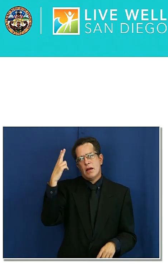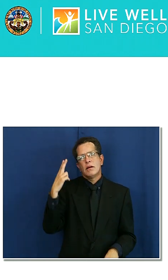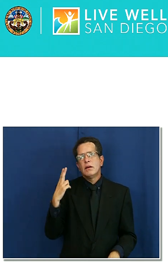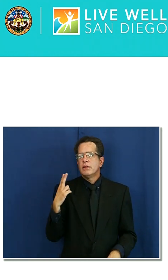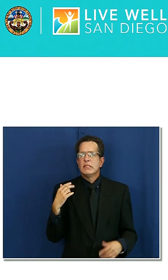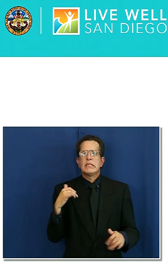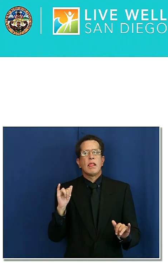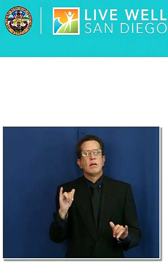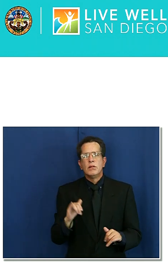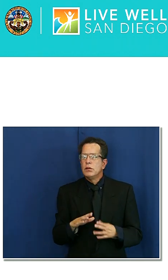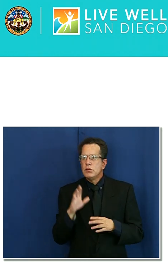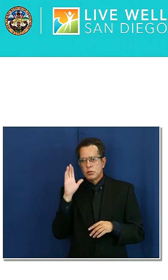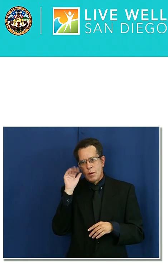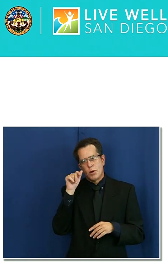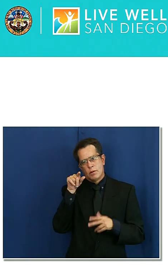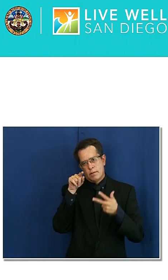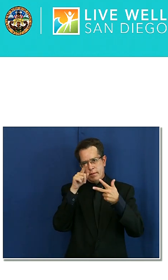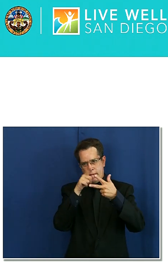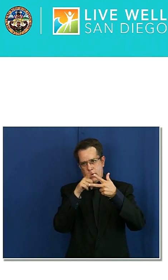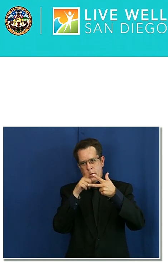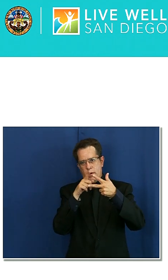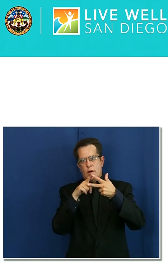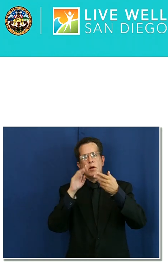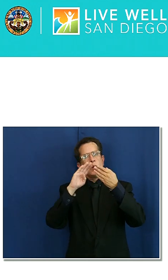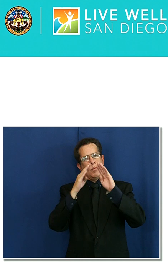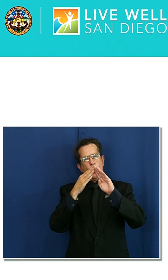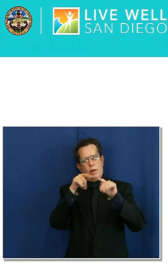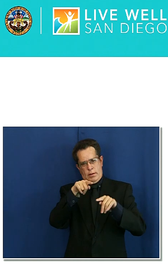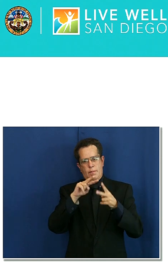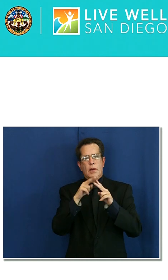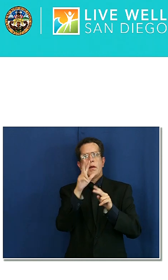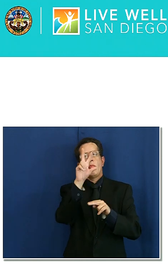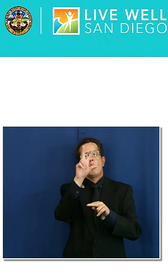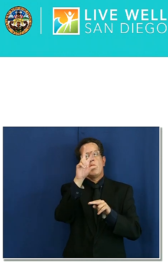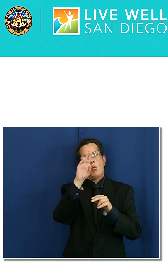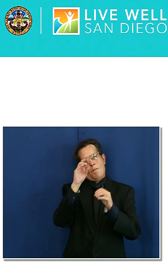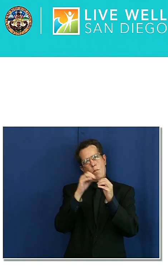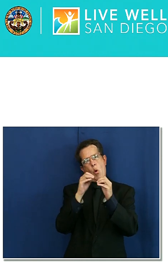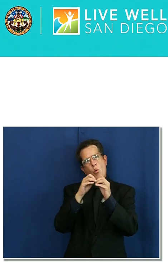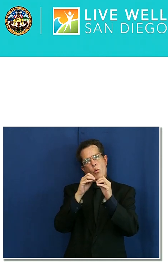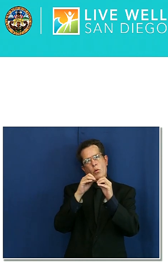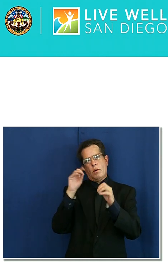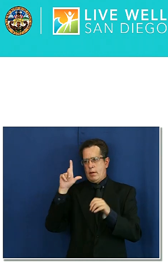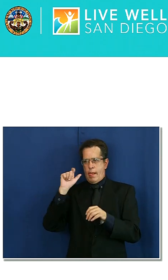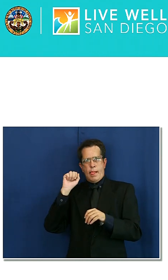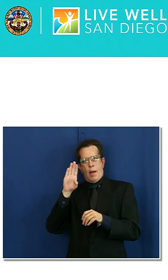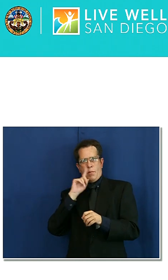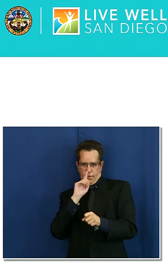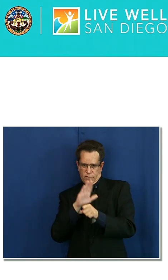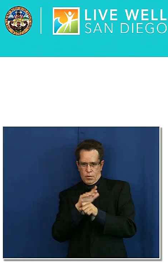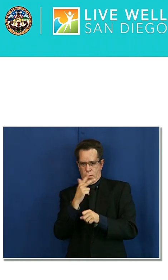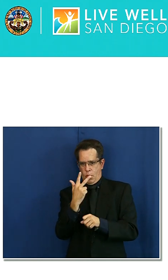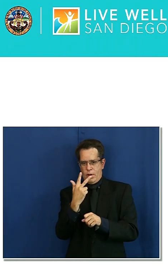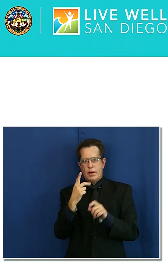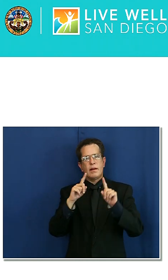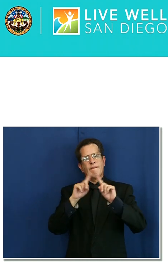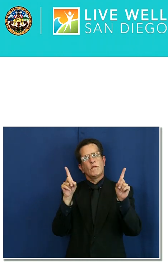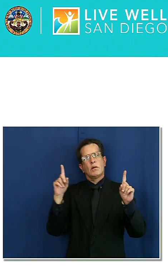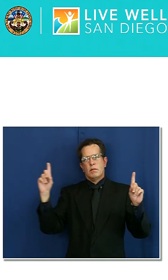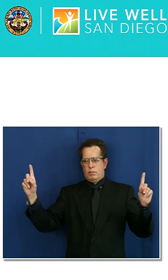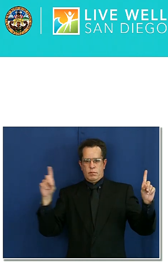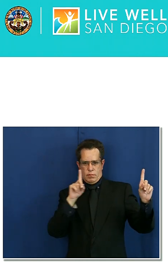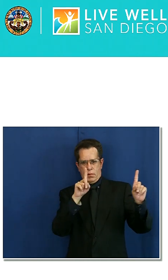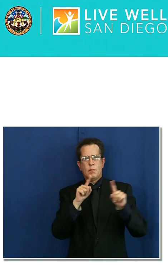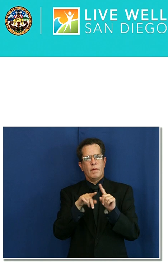triggers. Community setting outbreaks are defined as 3 or more laboratory confirmed COVID-19 cases